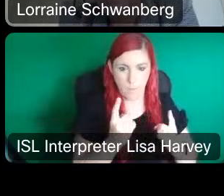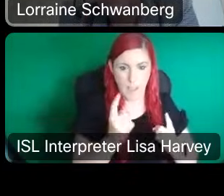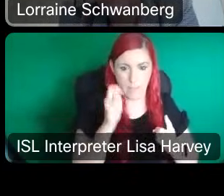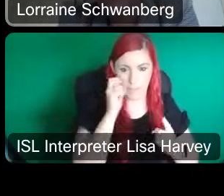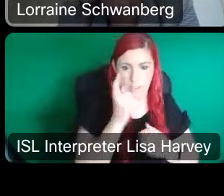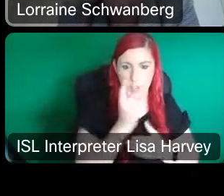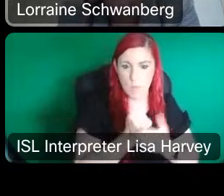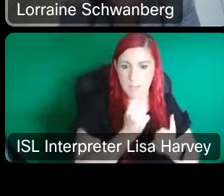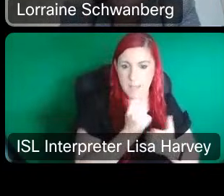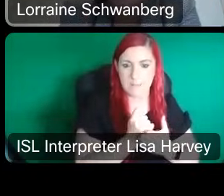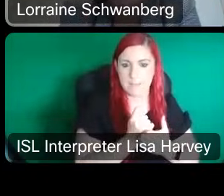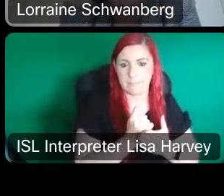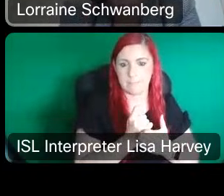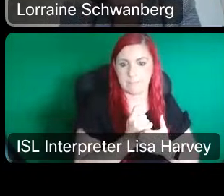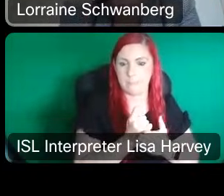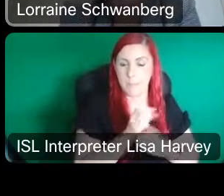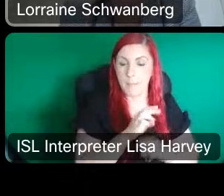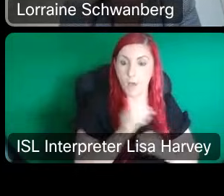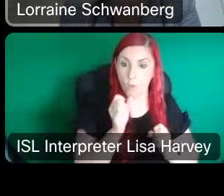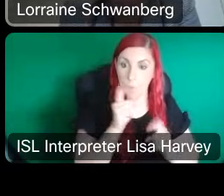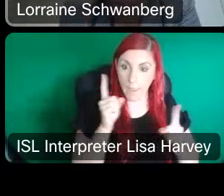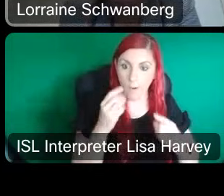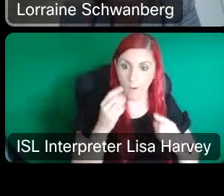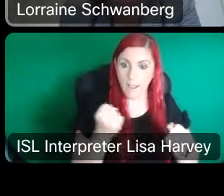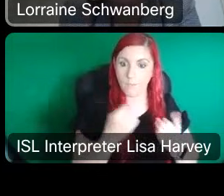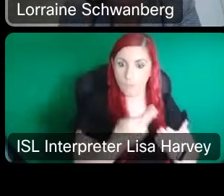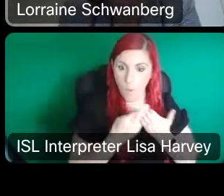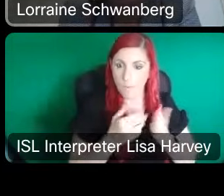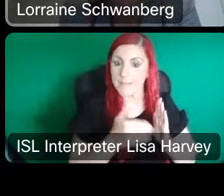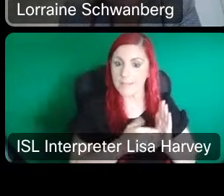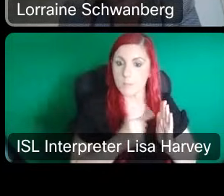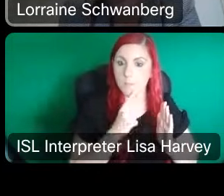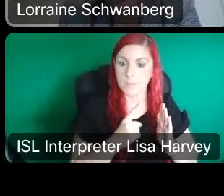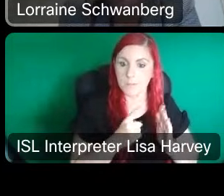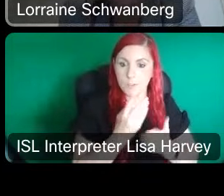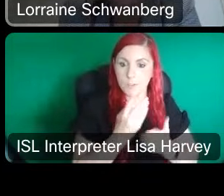that requirement. But again, we know that our staff